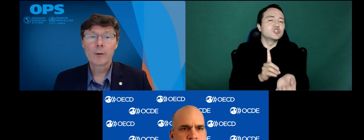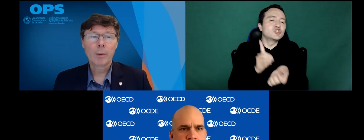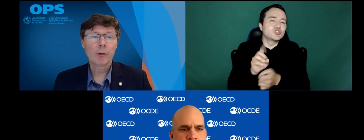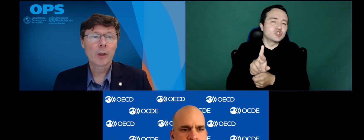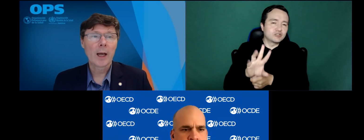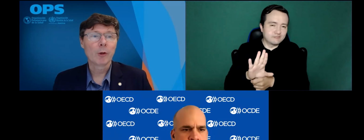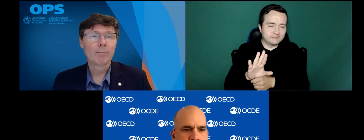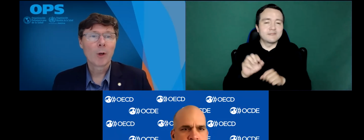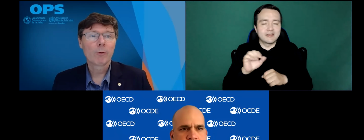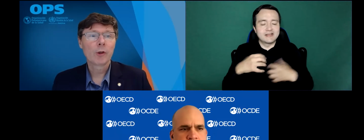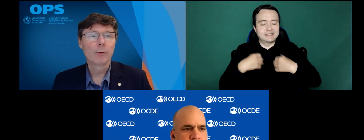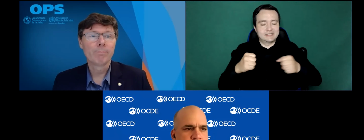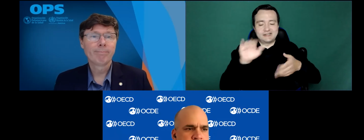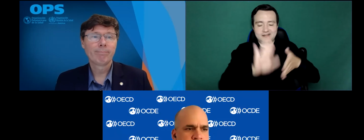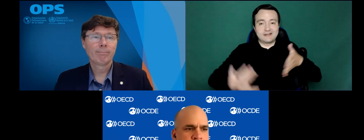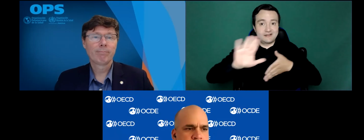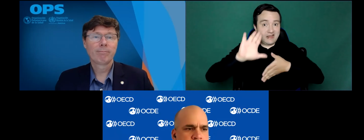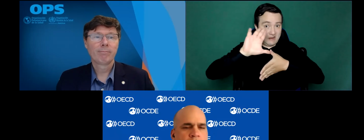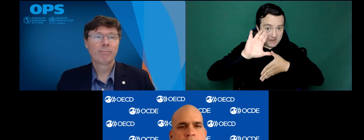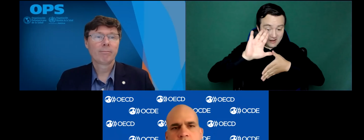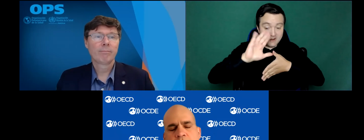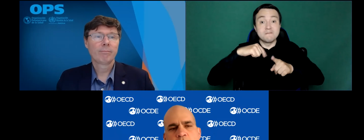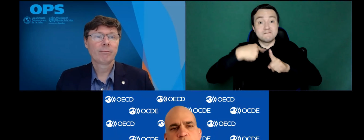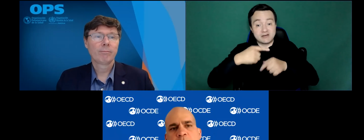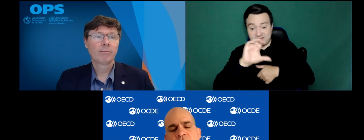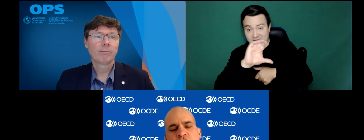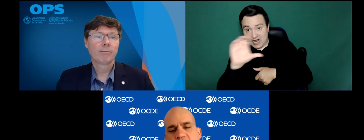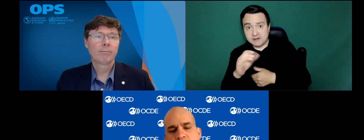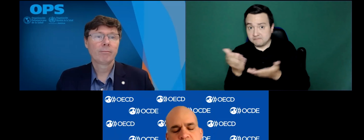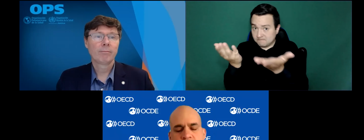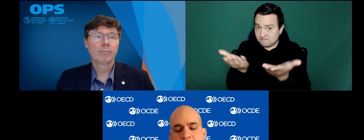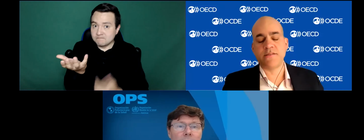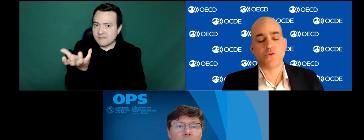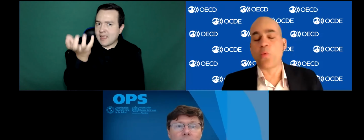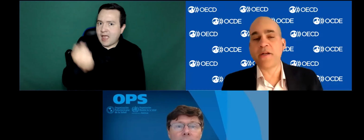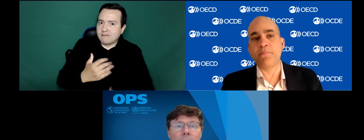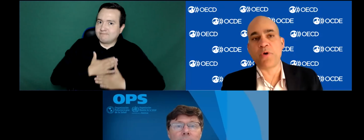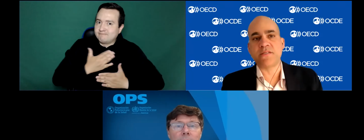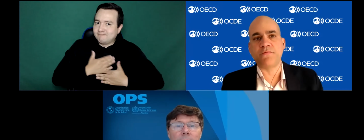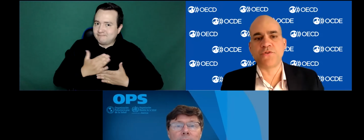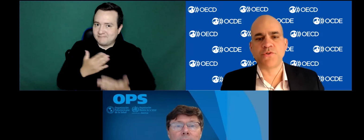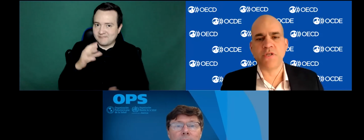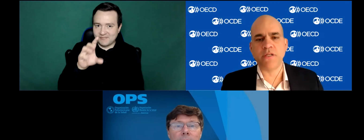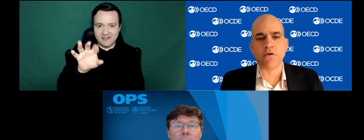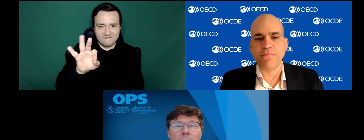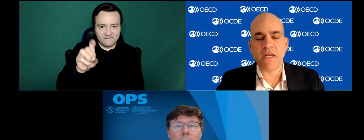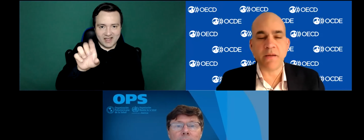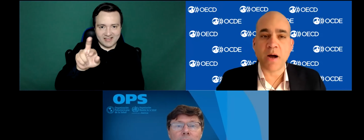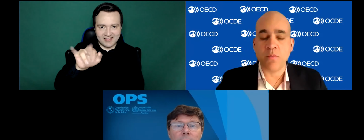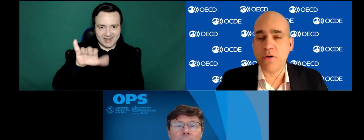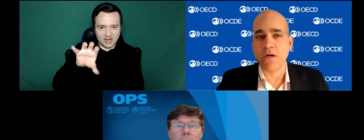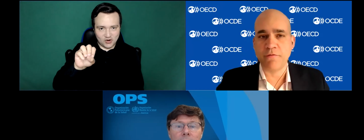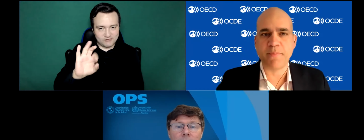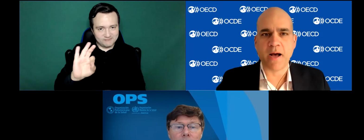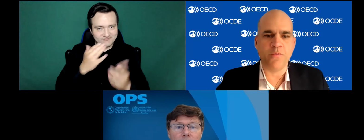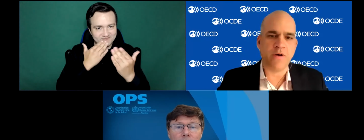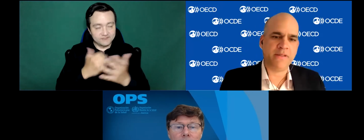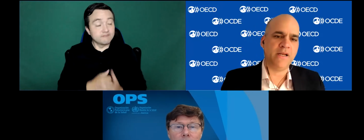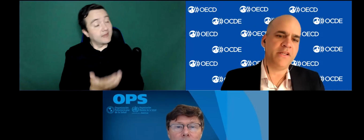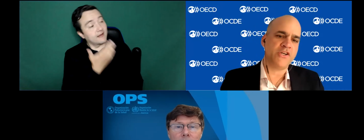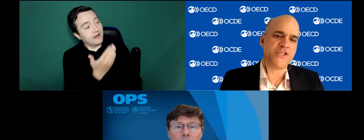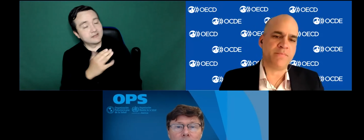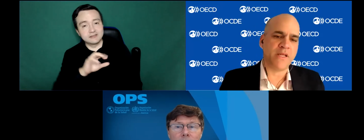Federico, it's a pleasure to have you. Over to you. Thank you very much, James. It's quite impressive to see the convening power of